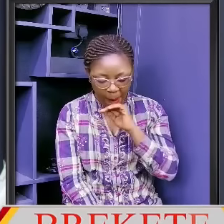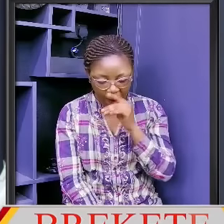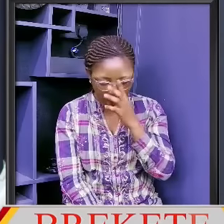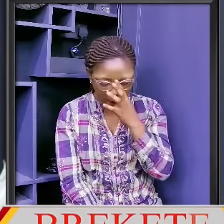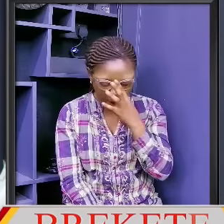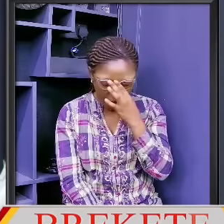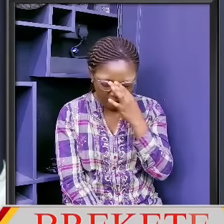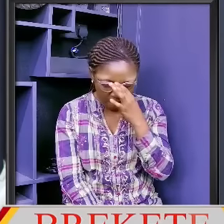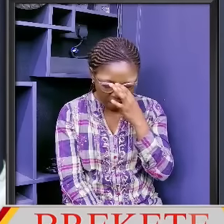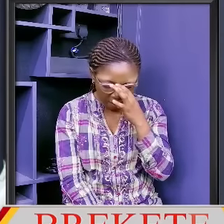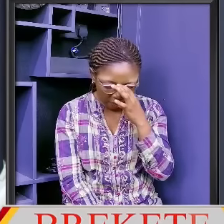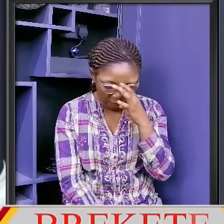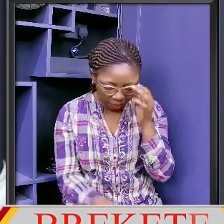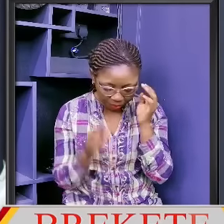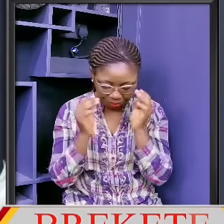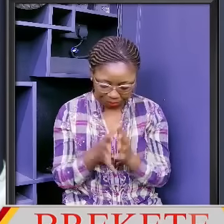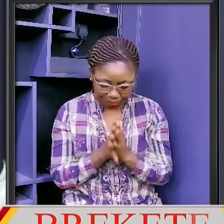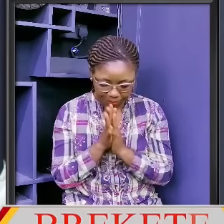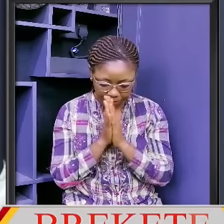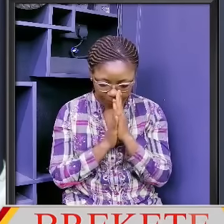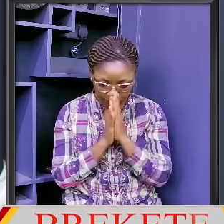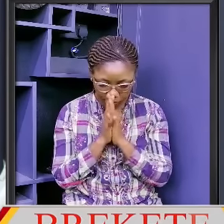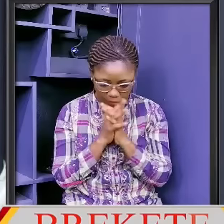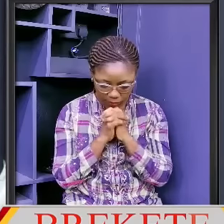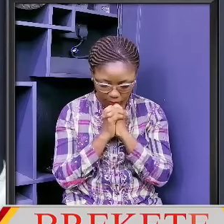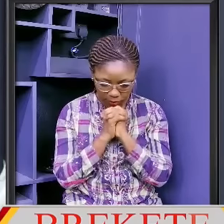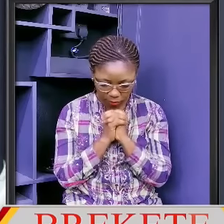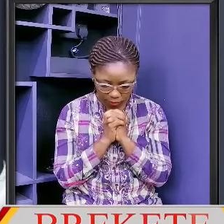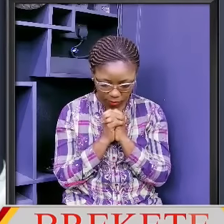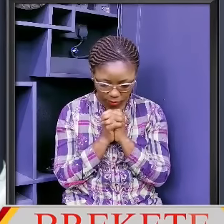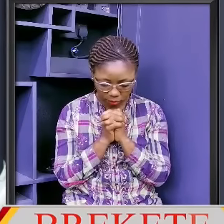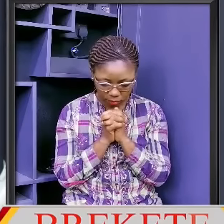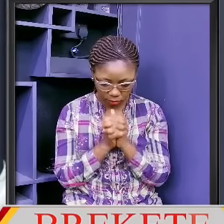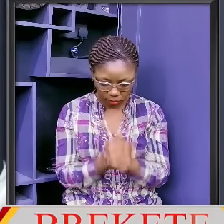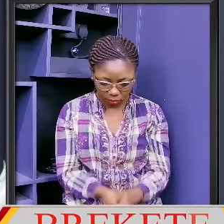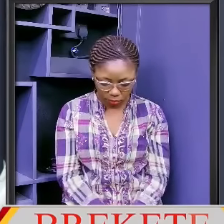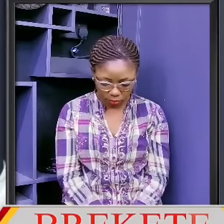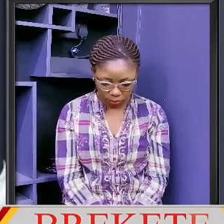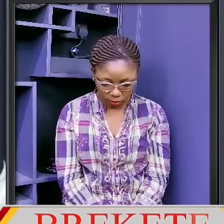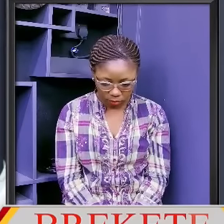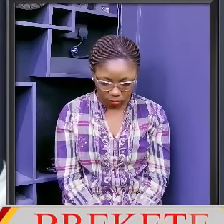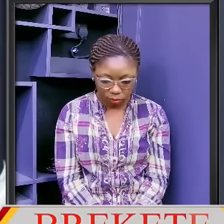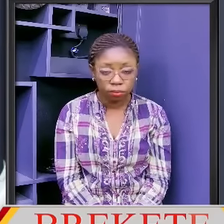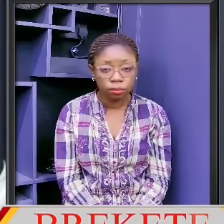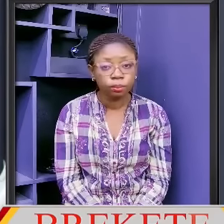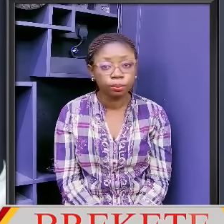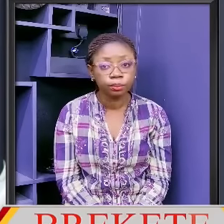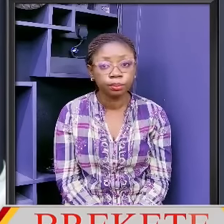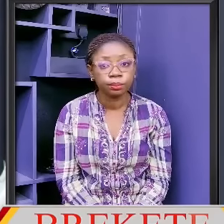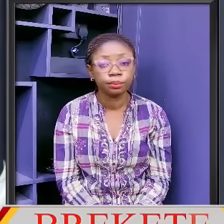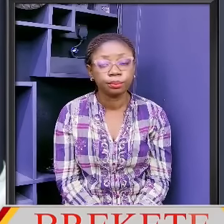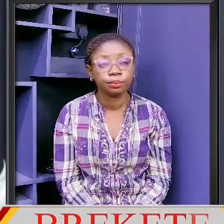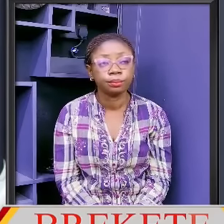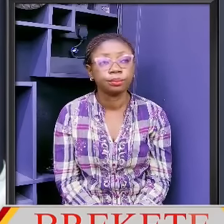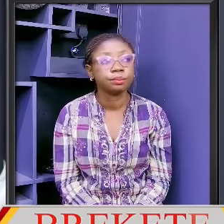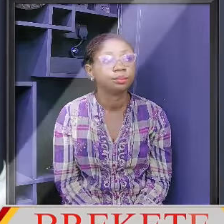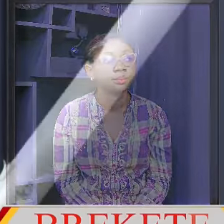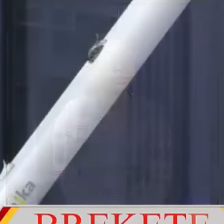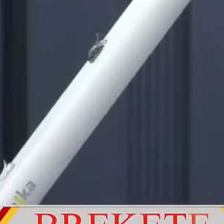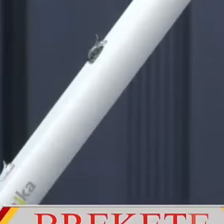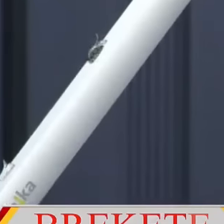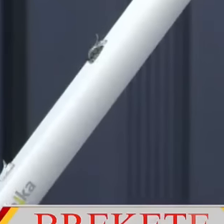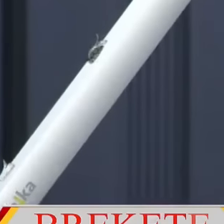daga bayan an bashi dabbobin yace ai shi ba shi zai kula da su ba. Kuma da farko ba abin da ya